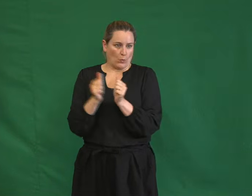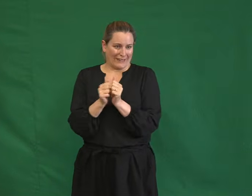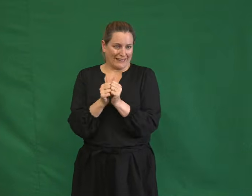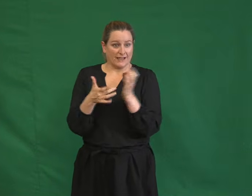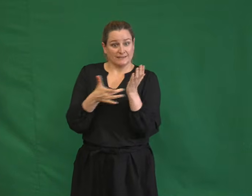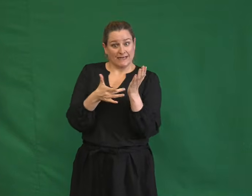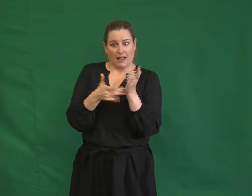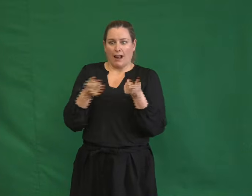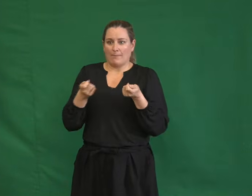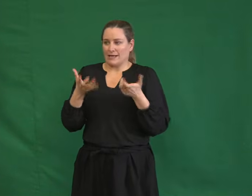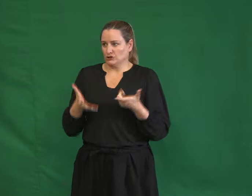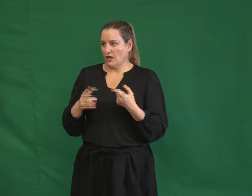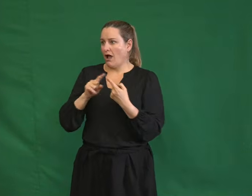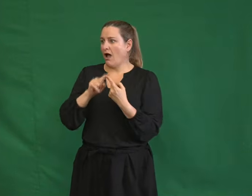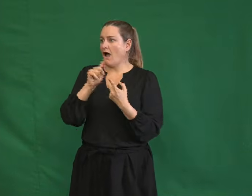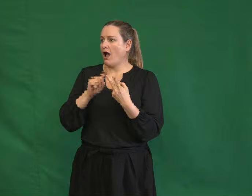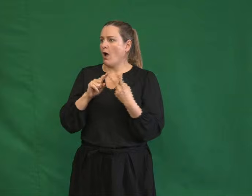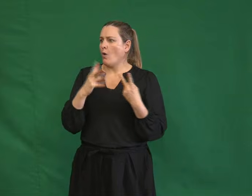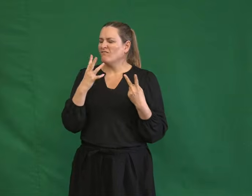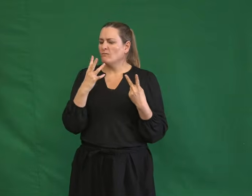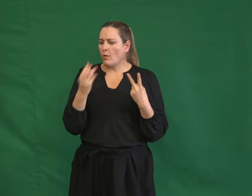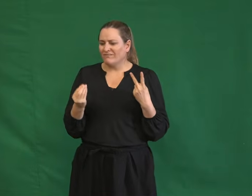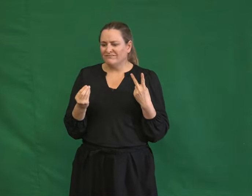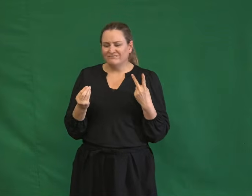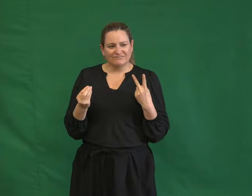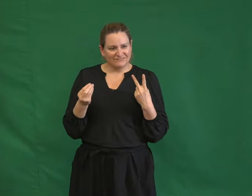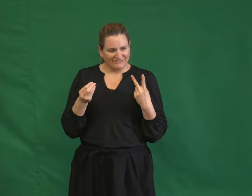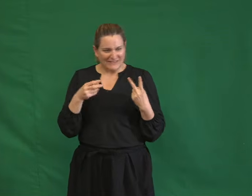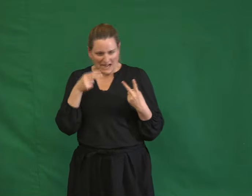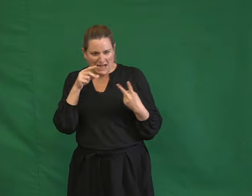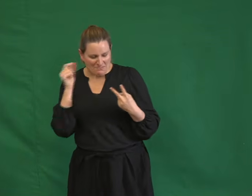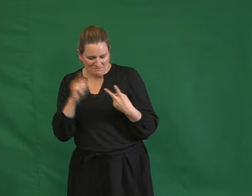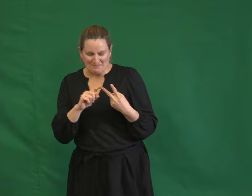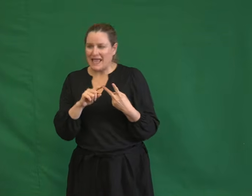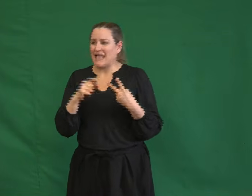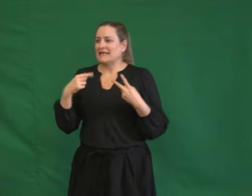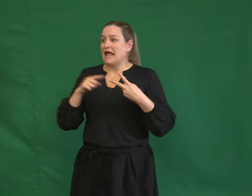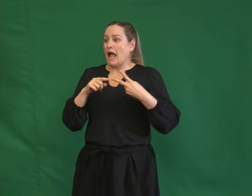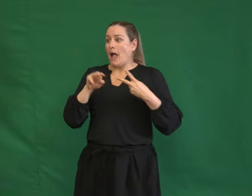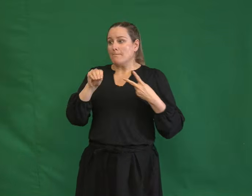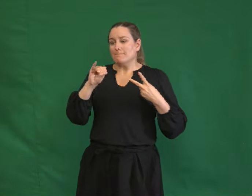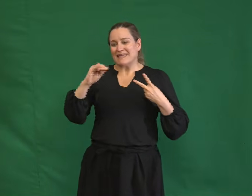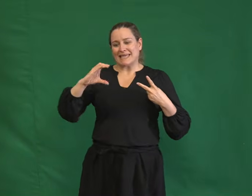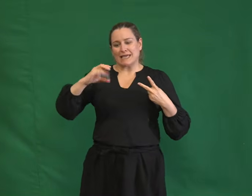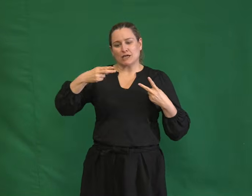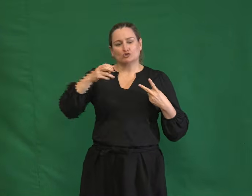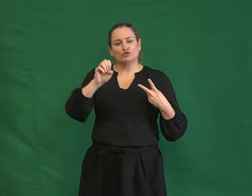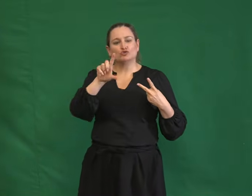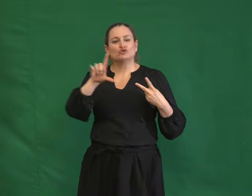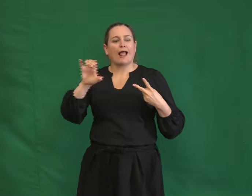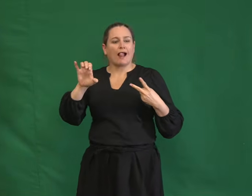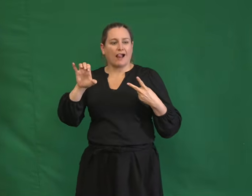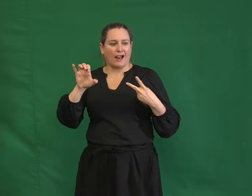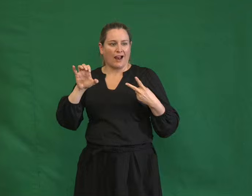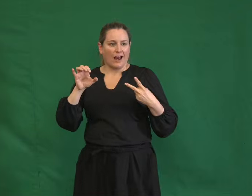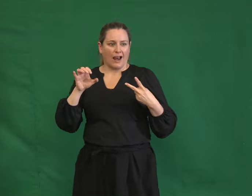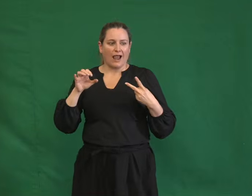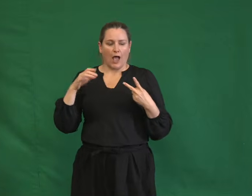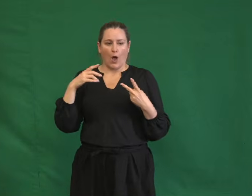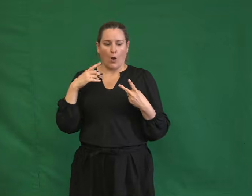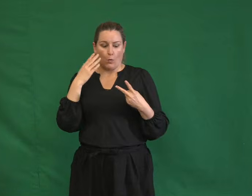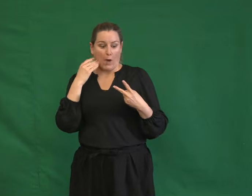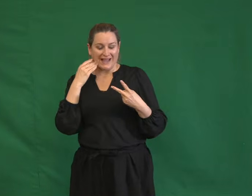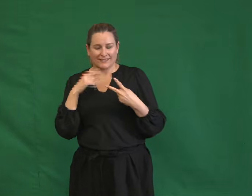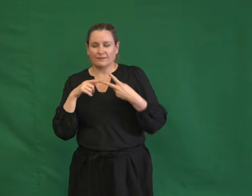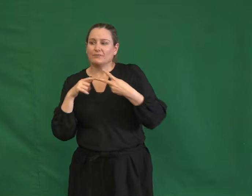manager, Dr. Friedel Wolf, and Dr. Michelle White, who has actually done the heavy lifting behind this.